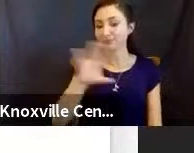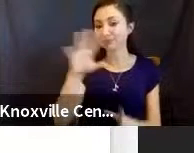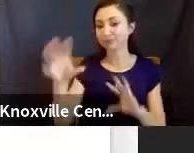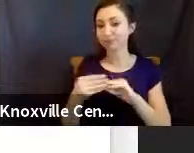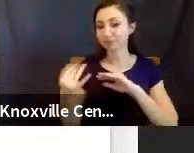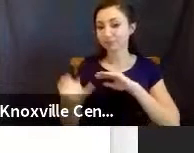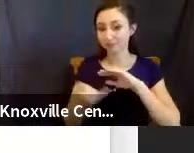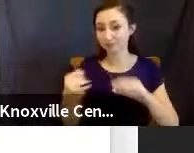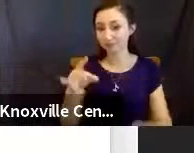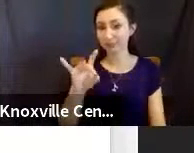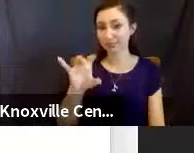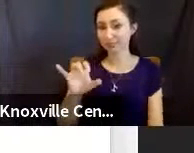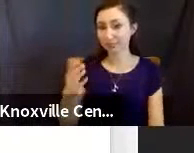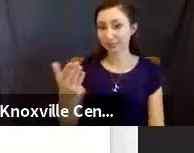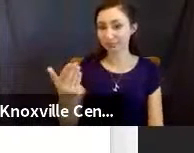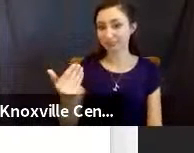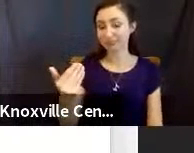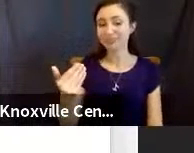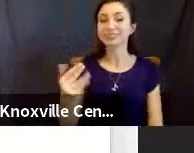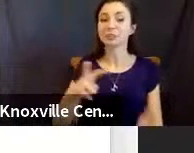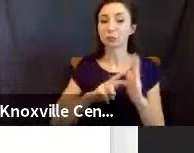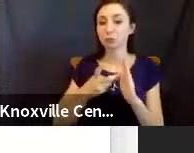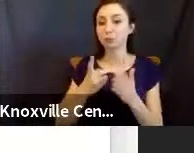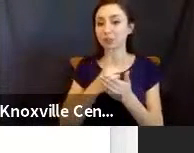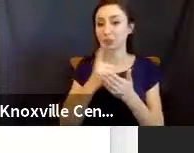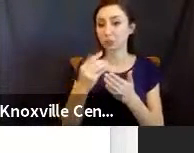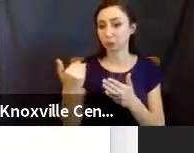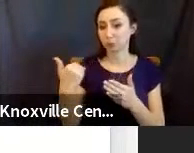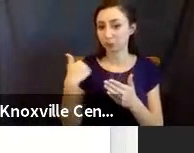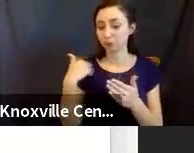isolation is 815. And so from the week before,